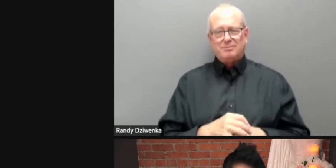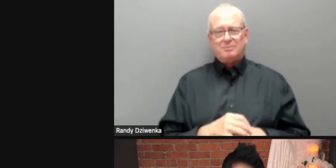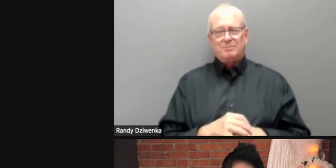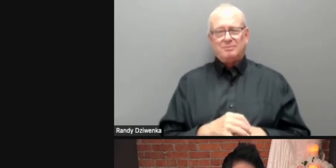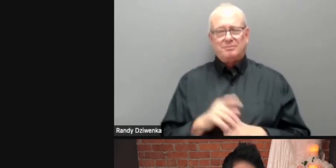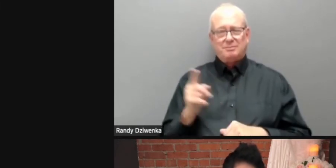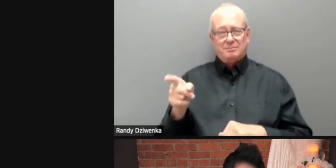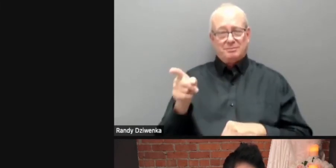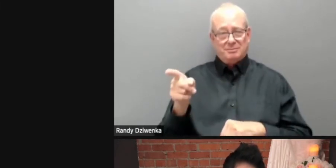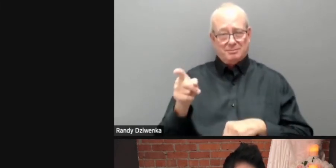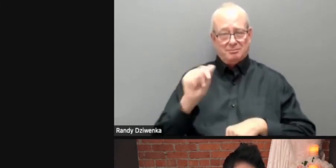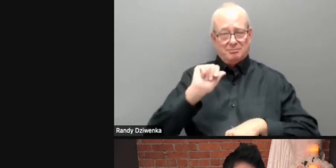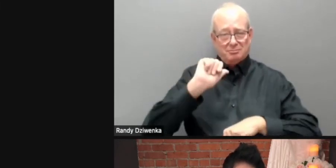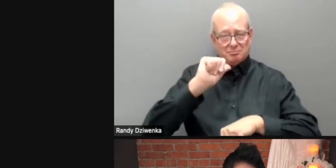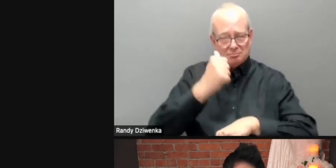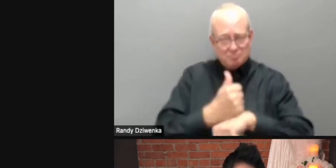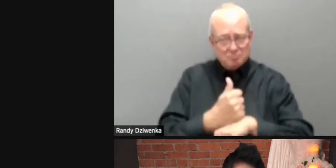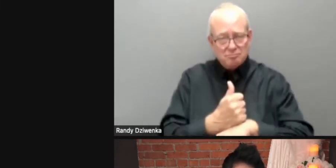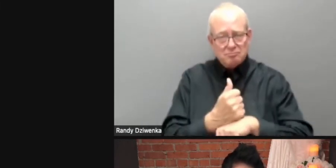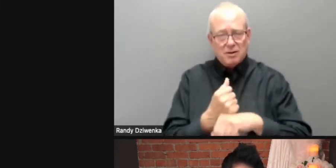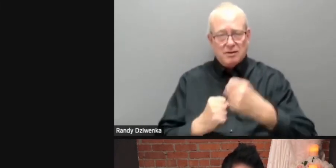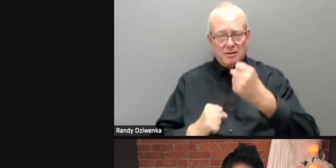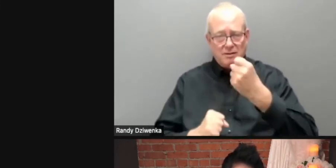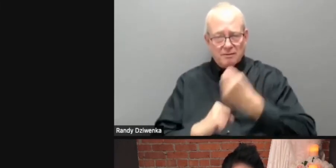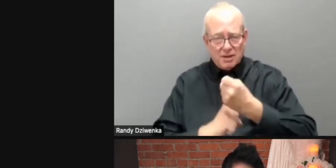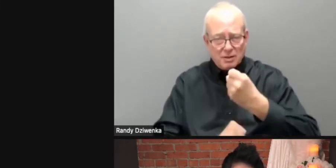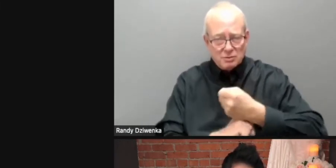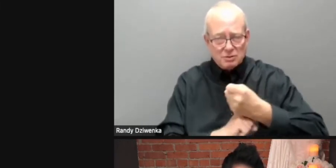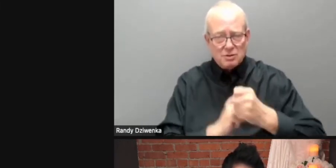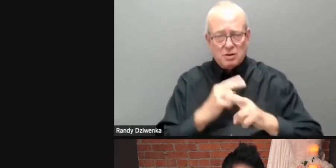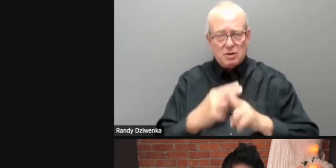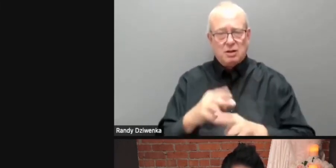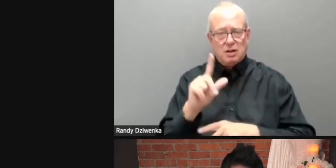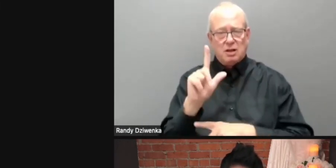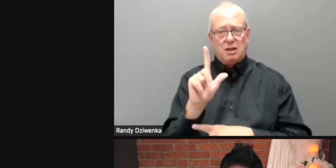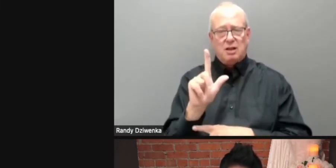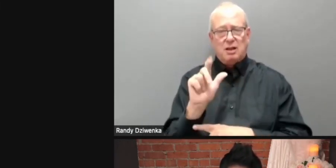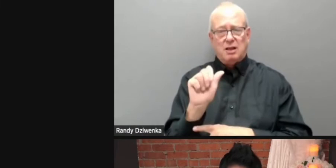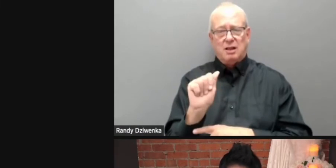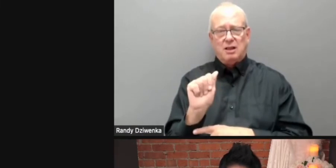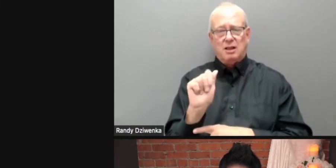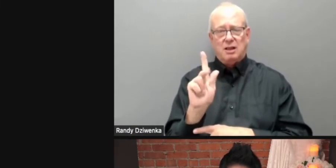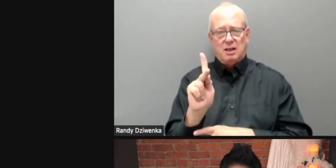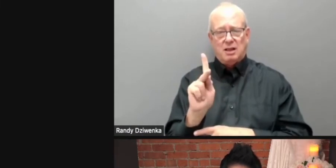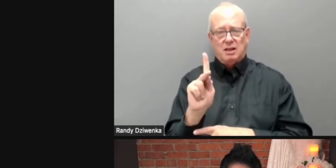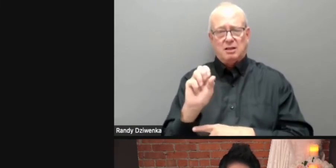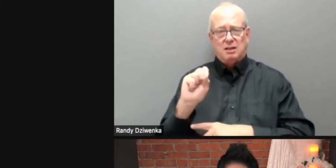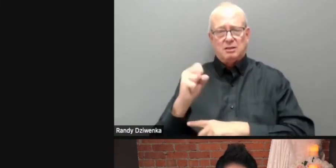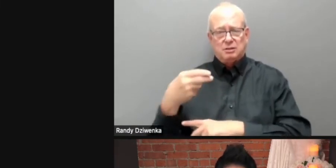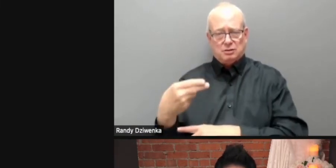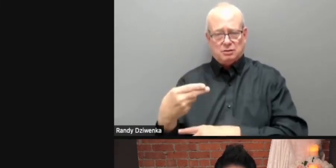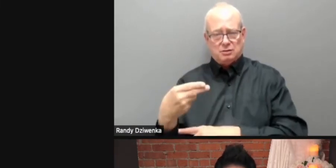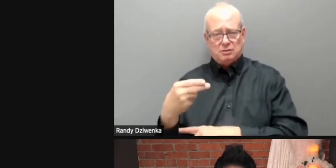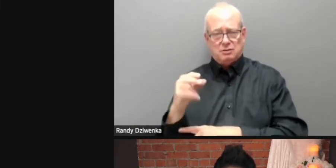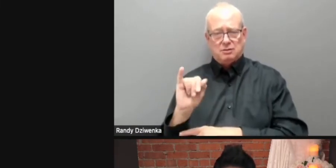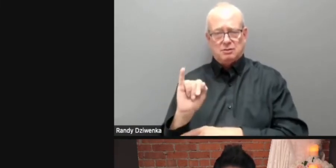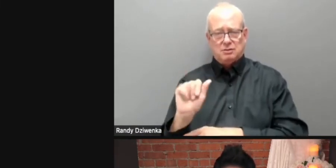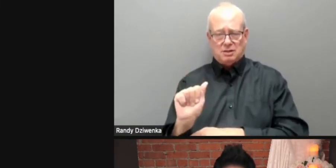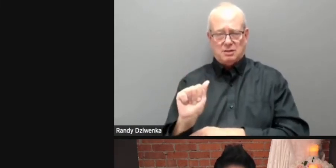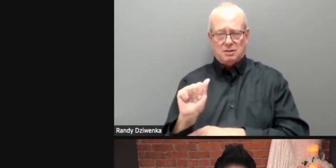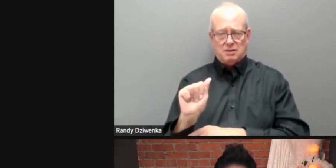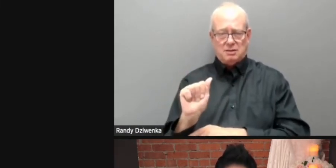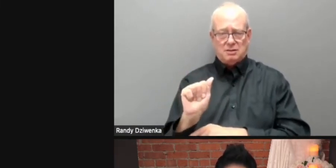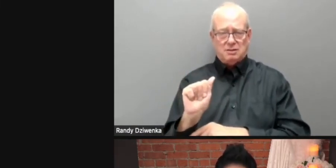Gujarat and is focused on 2S LGBTQ+ empowerment. He is also the